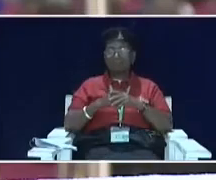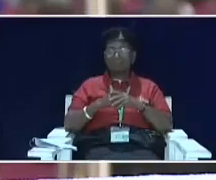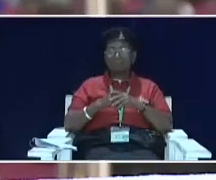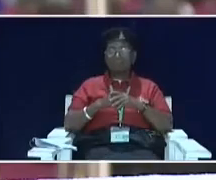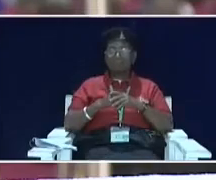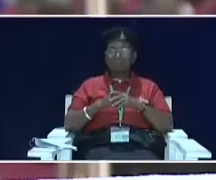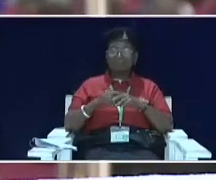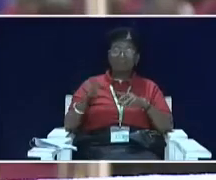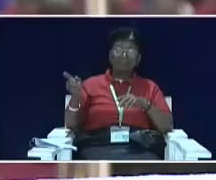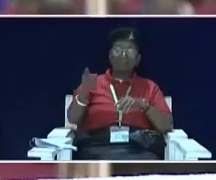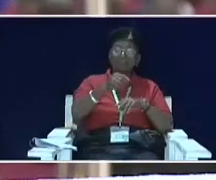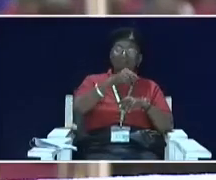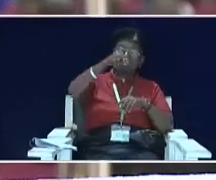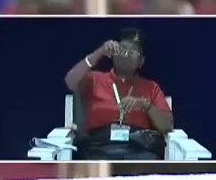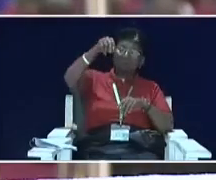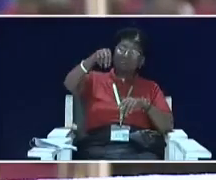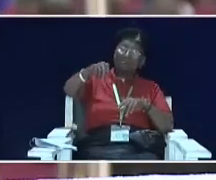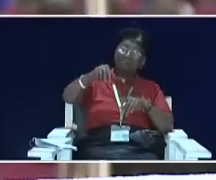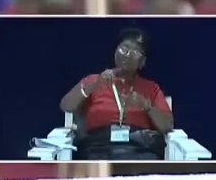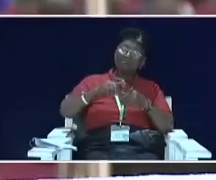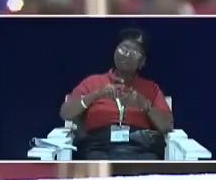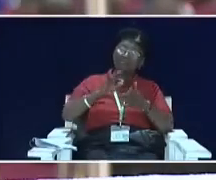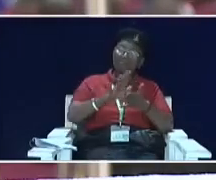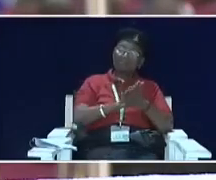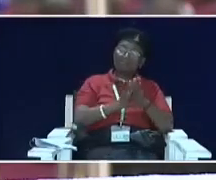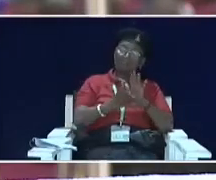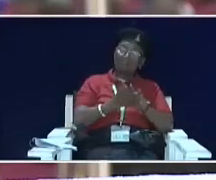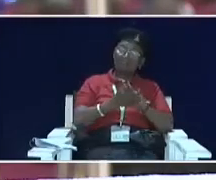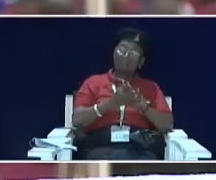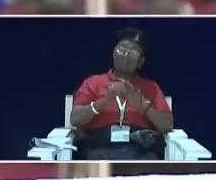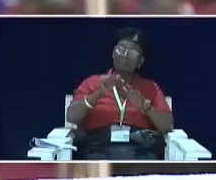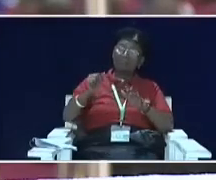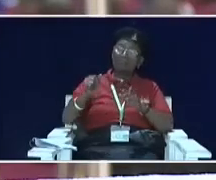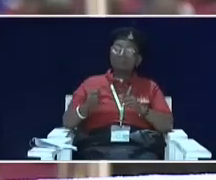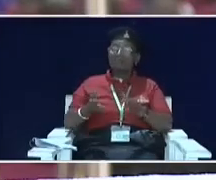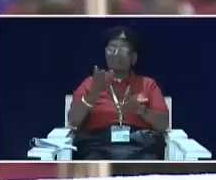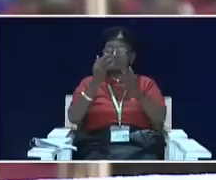You need to become a fire carrier